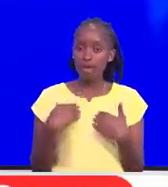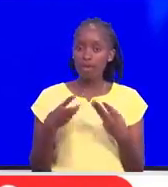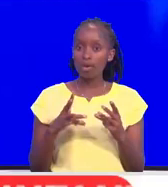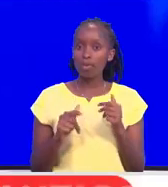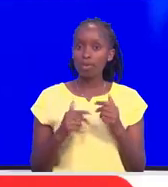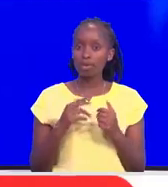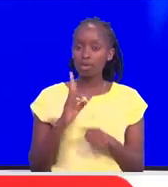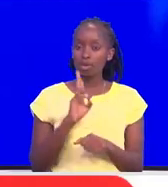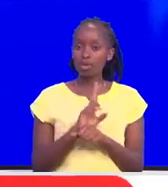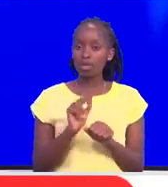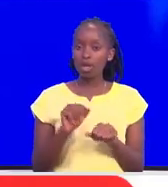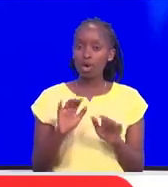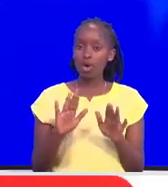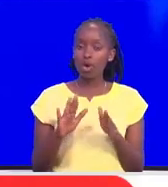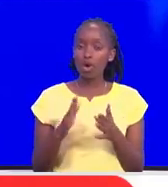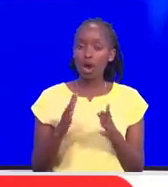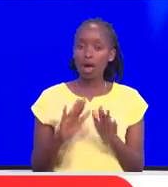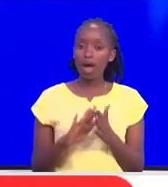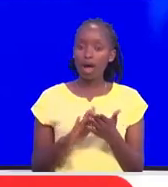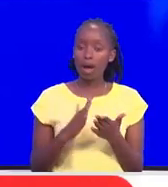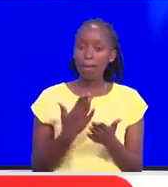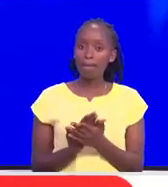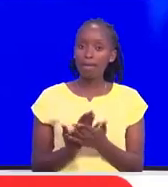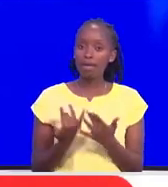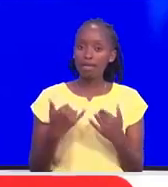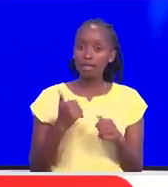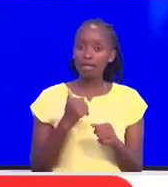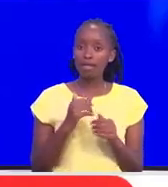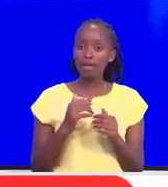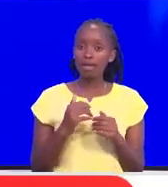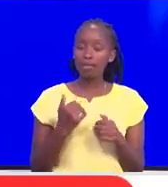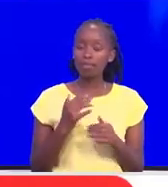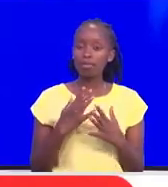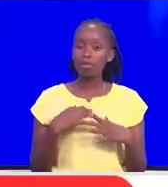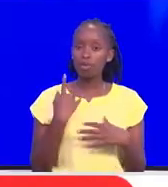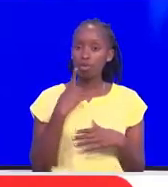applied dealing with a quack or rogue accountants. Also